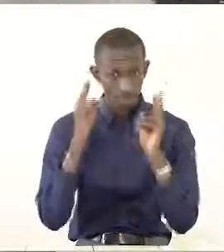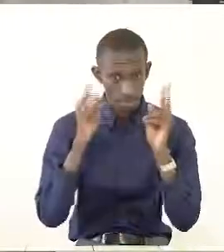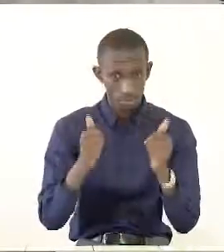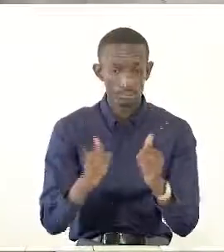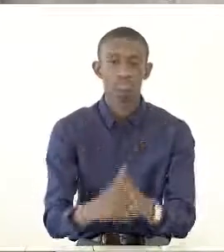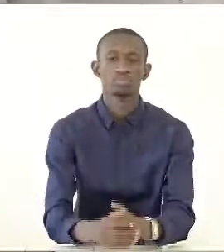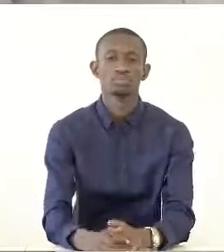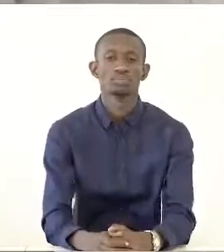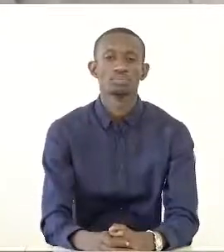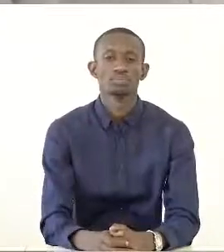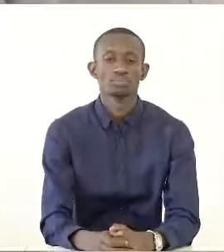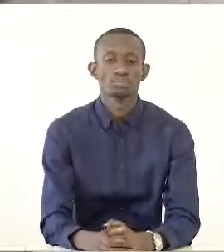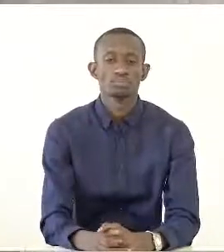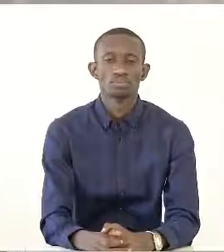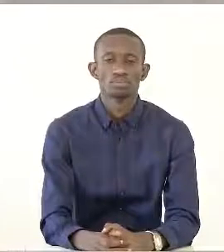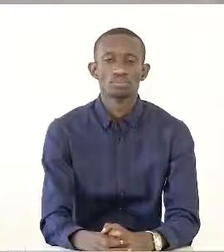Okay.